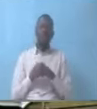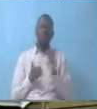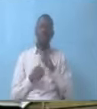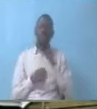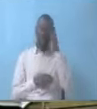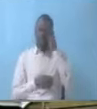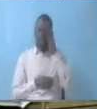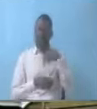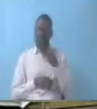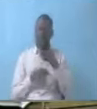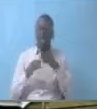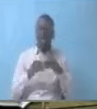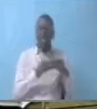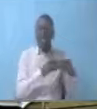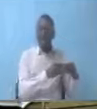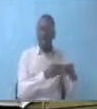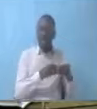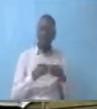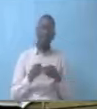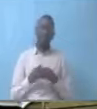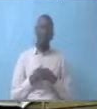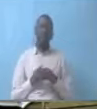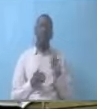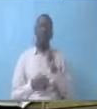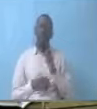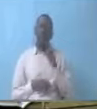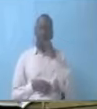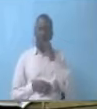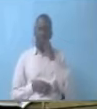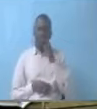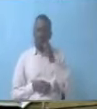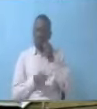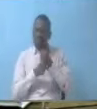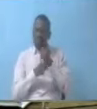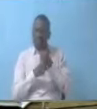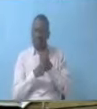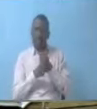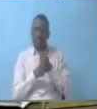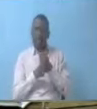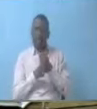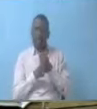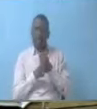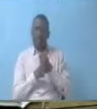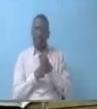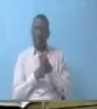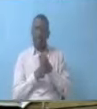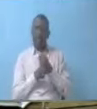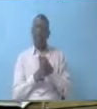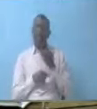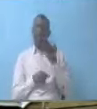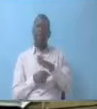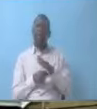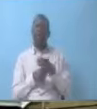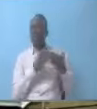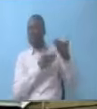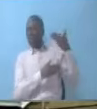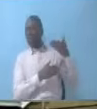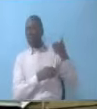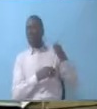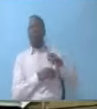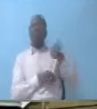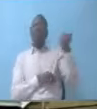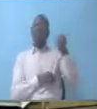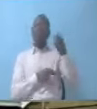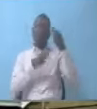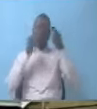act? Uh-huh. What were we trying to cure from the previous law? Uh-huh. Or the literal rule, which is the bad